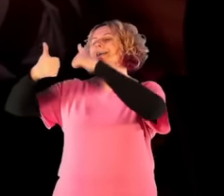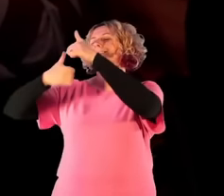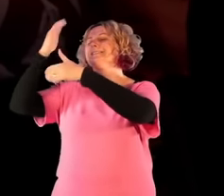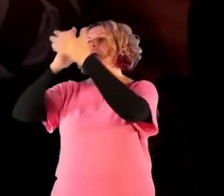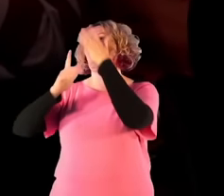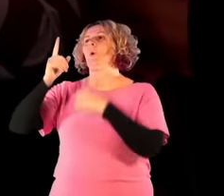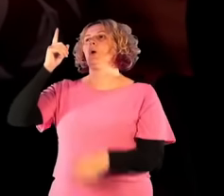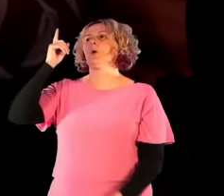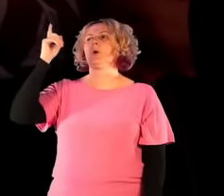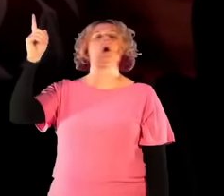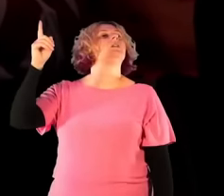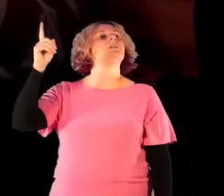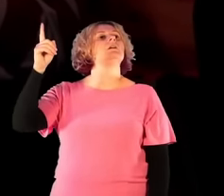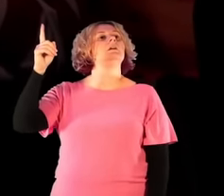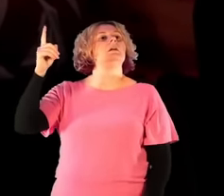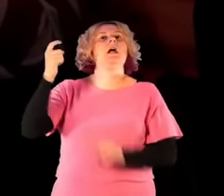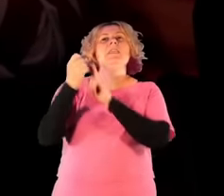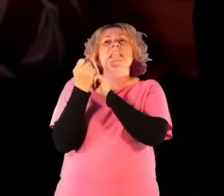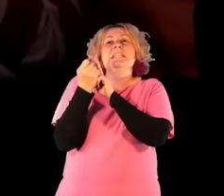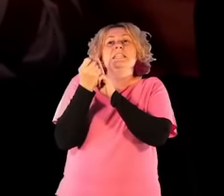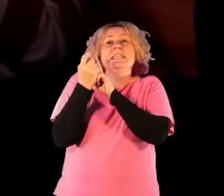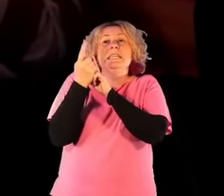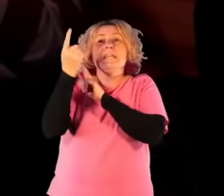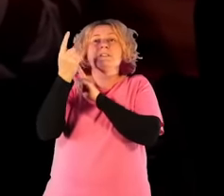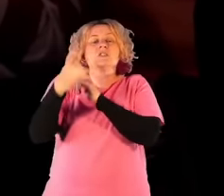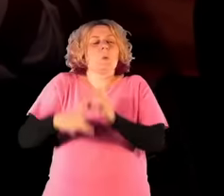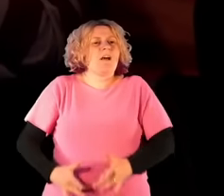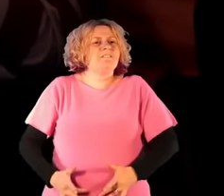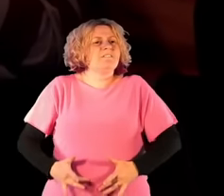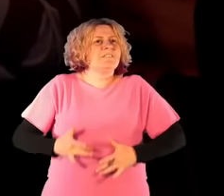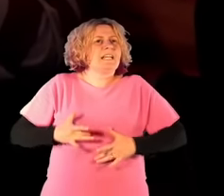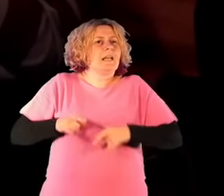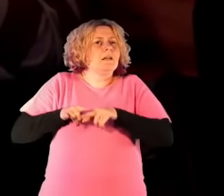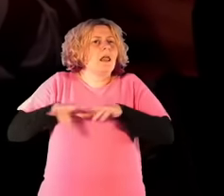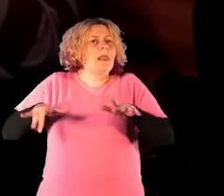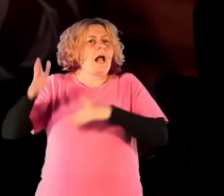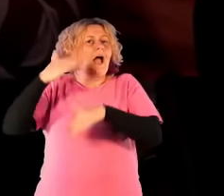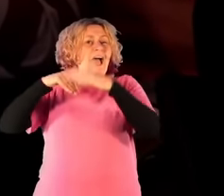get to a sense of heaven, I think, is when you do that.